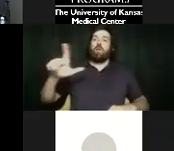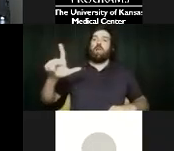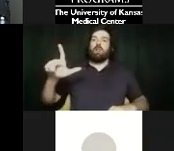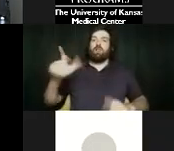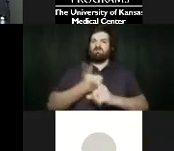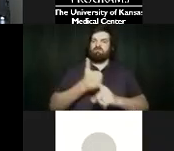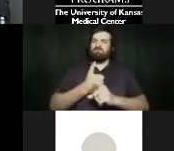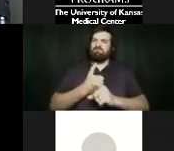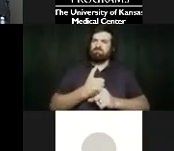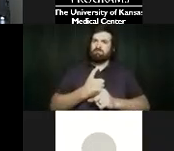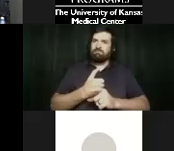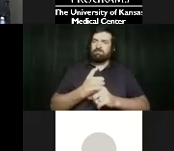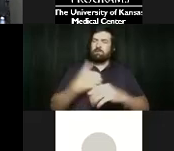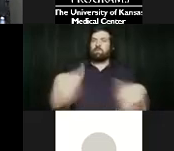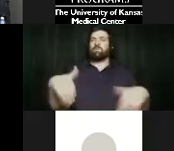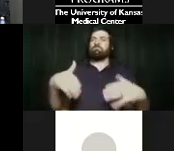rich country